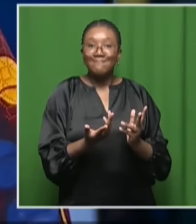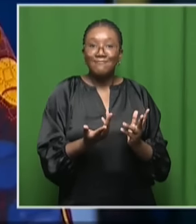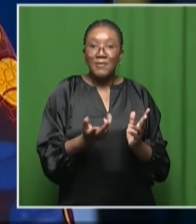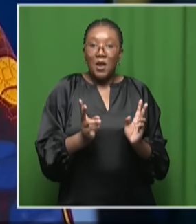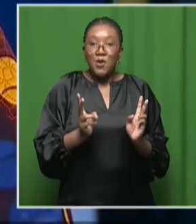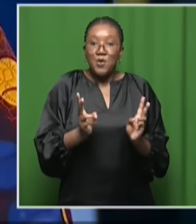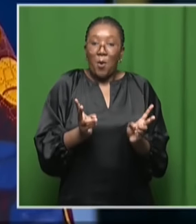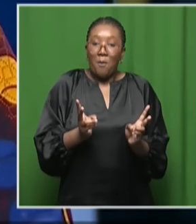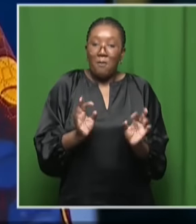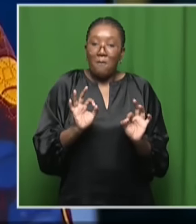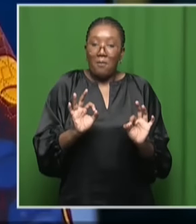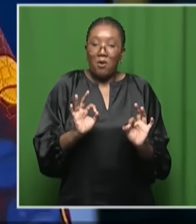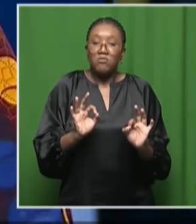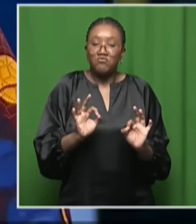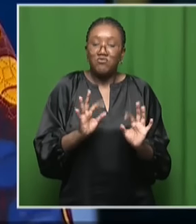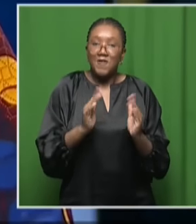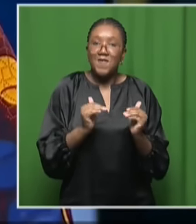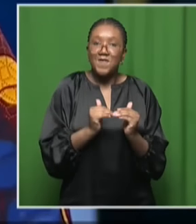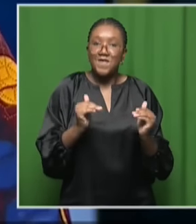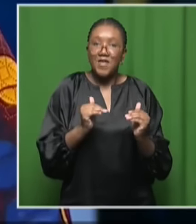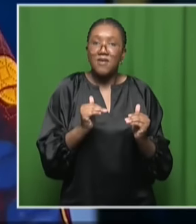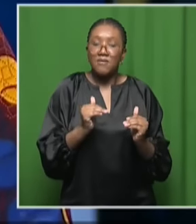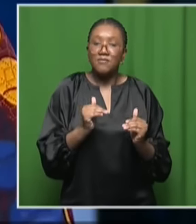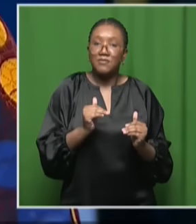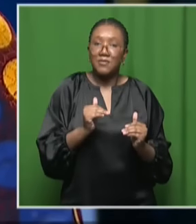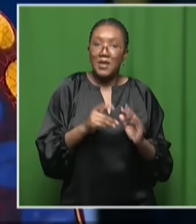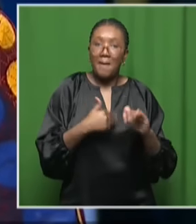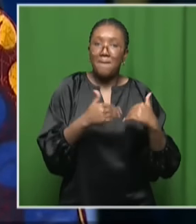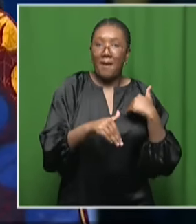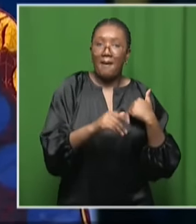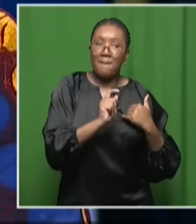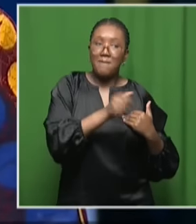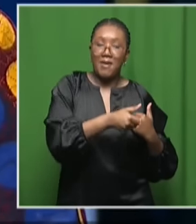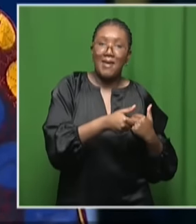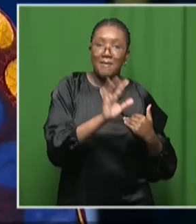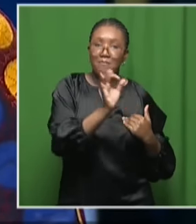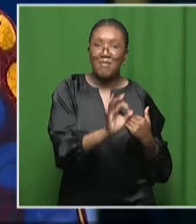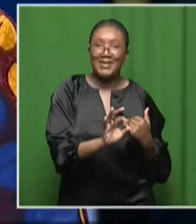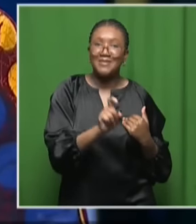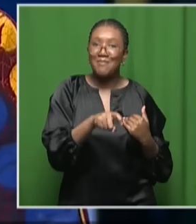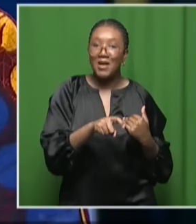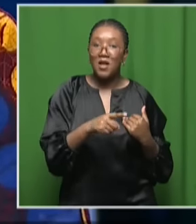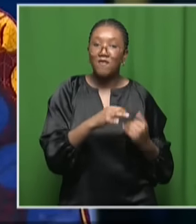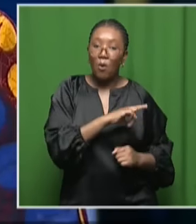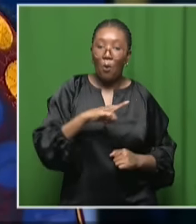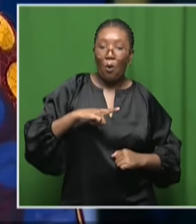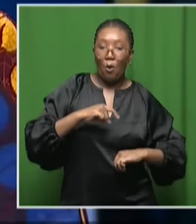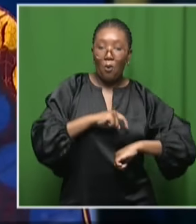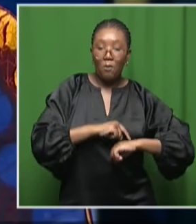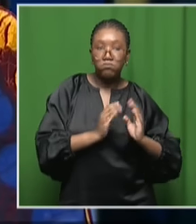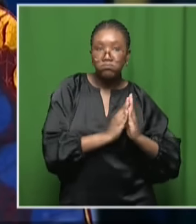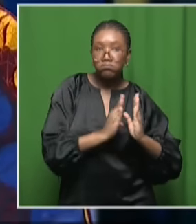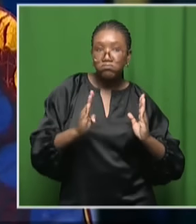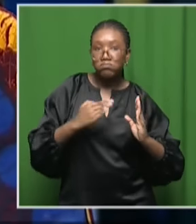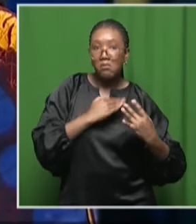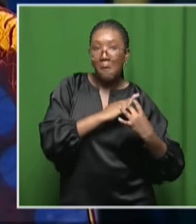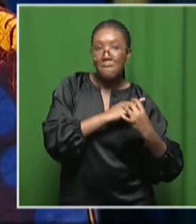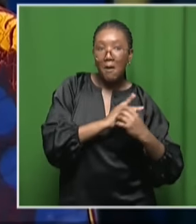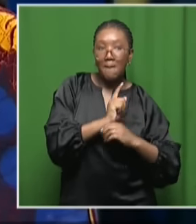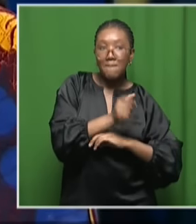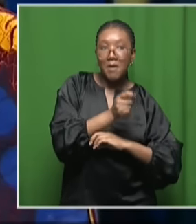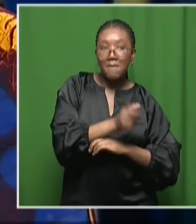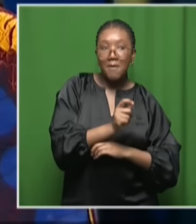set of terms, both in terms of the repayment terms, so how long it's going to take for you to repay the debt, but then also the